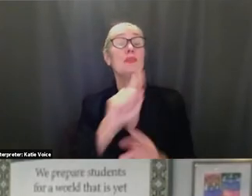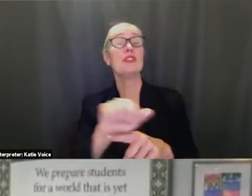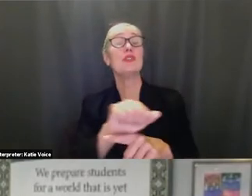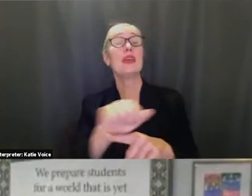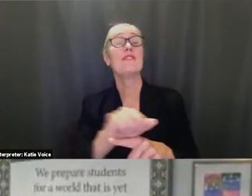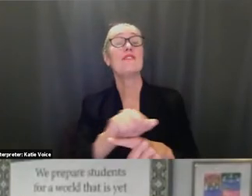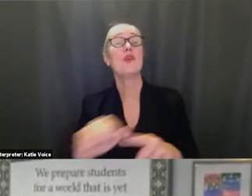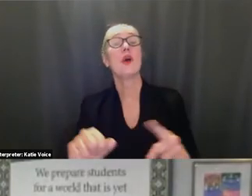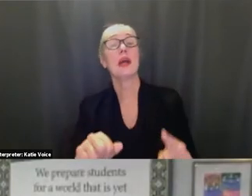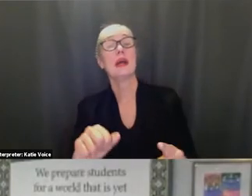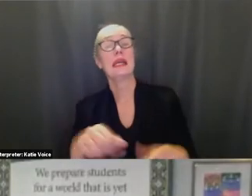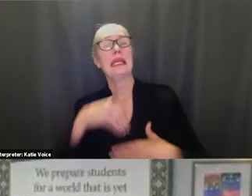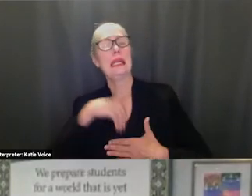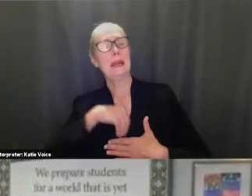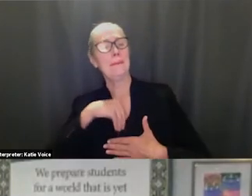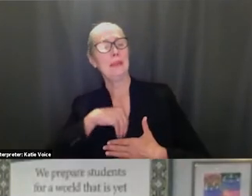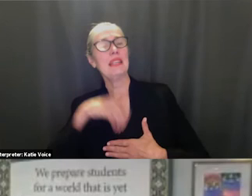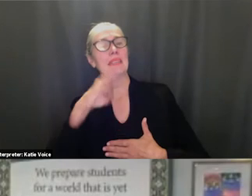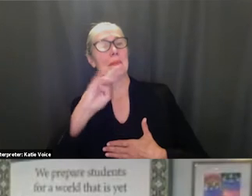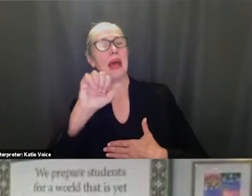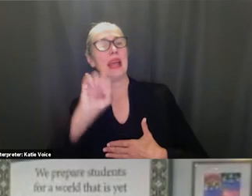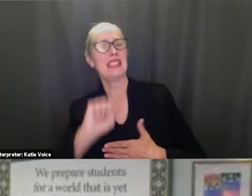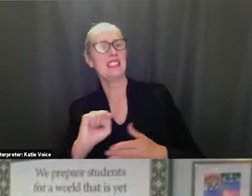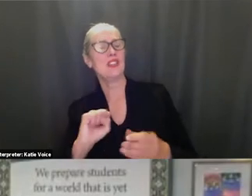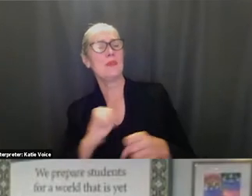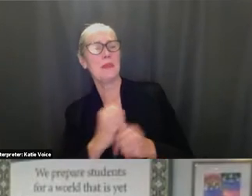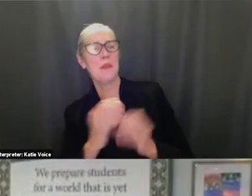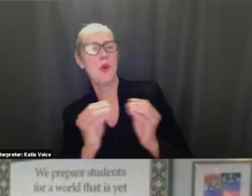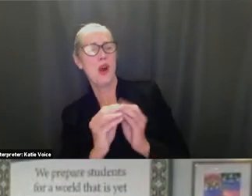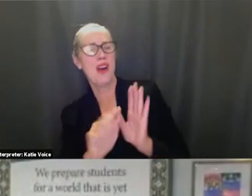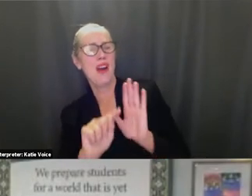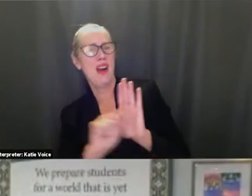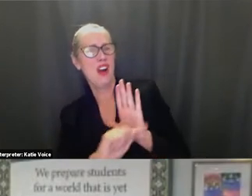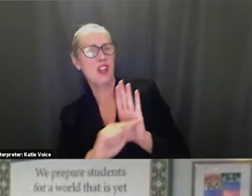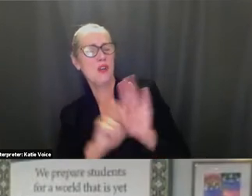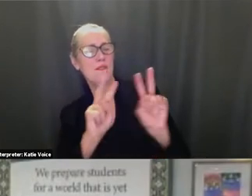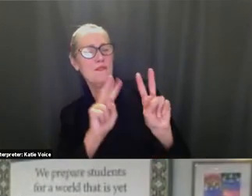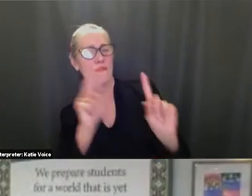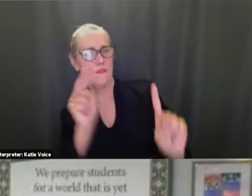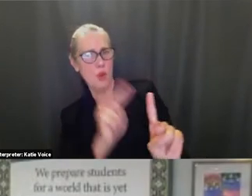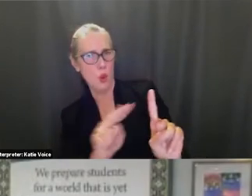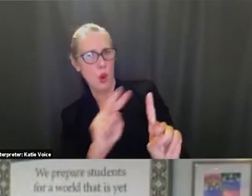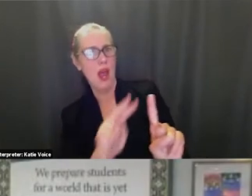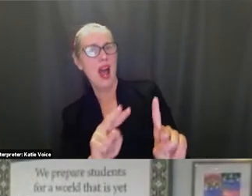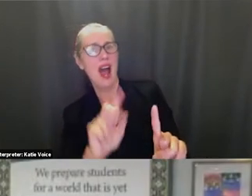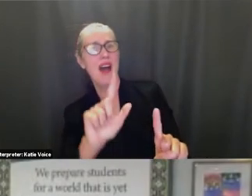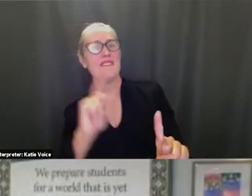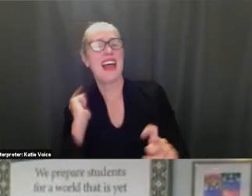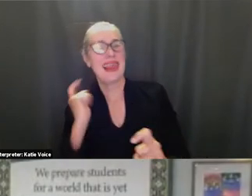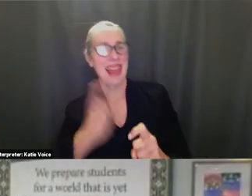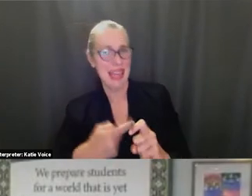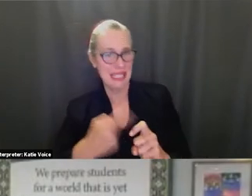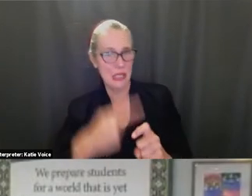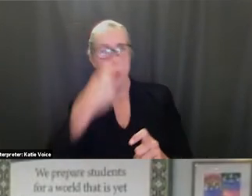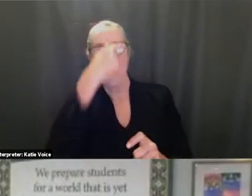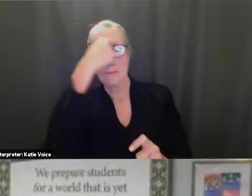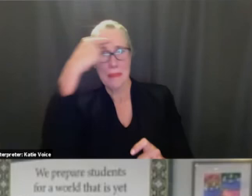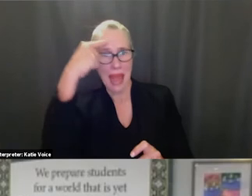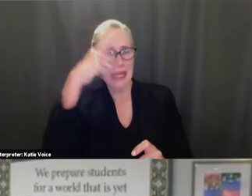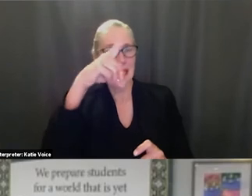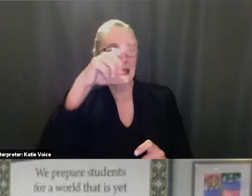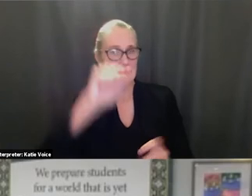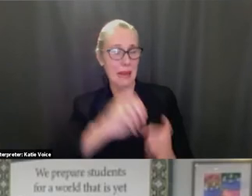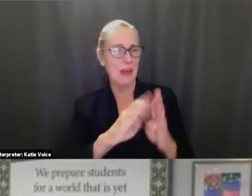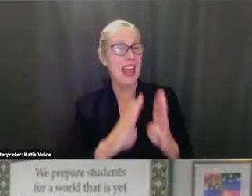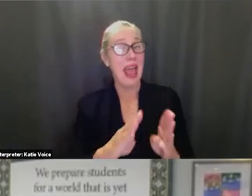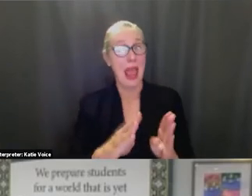bias to prevent harsher views of latinx black and disabled students and of course they must be